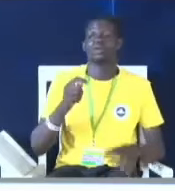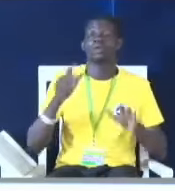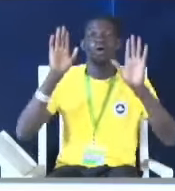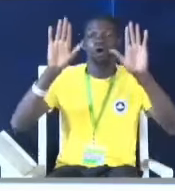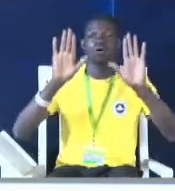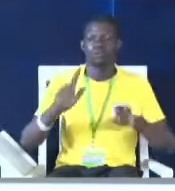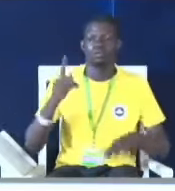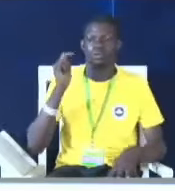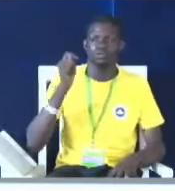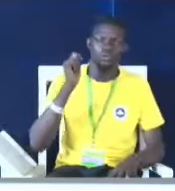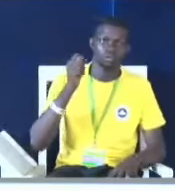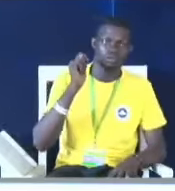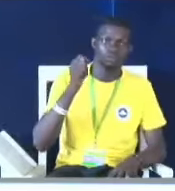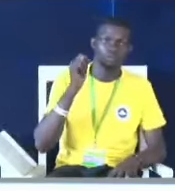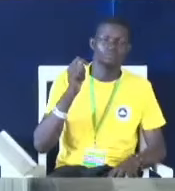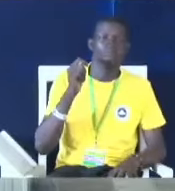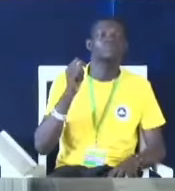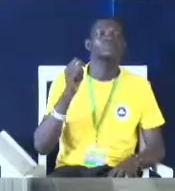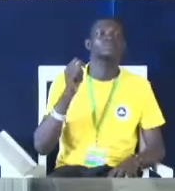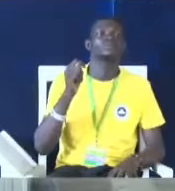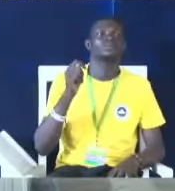Awesome testimonies.